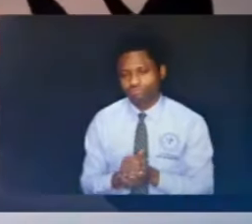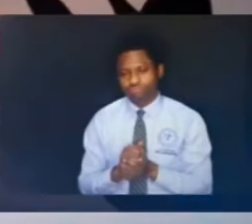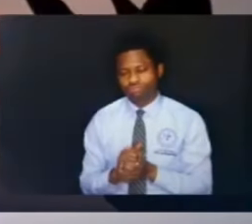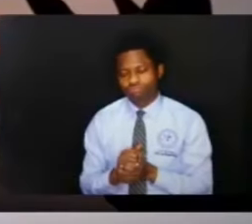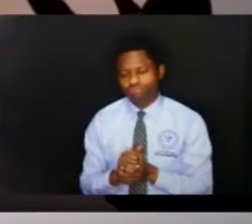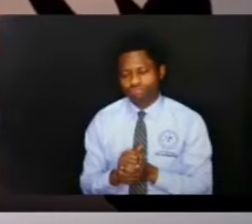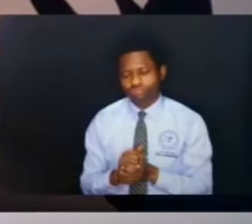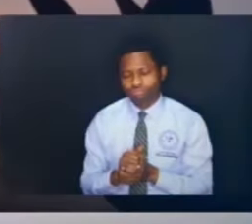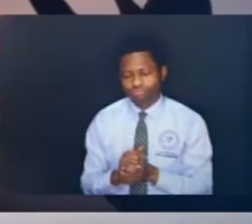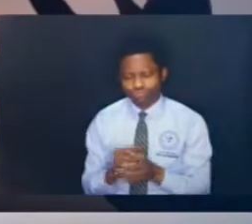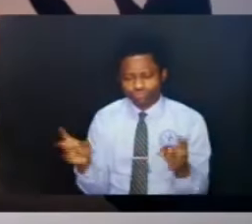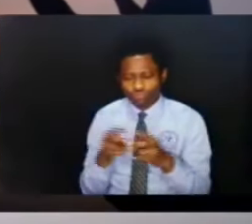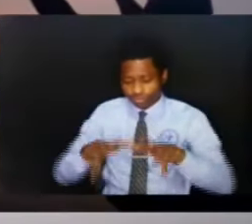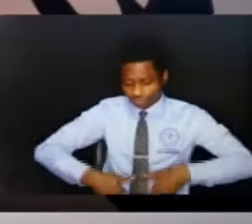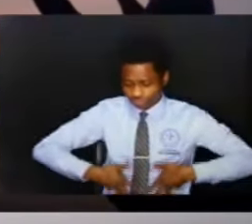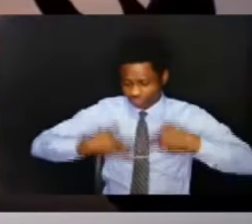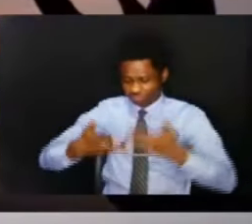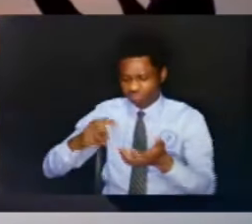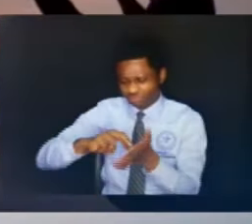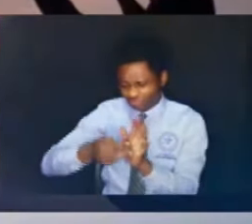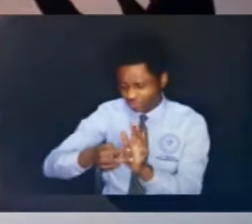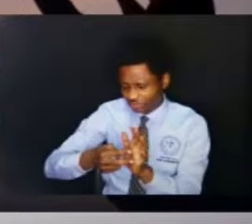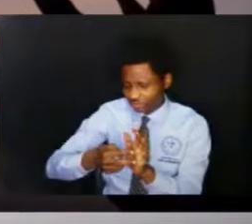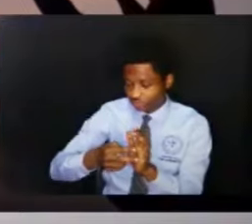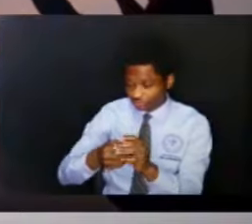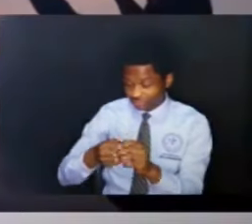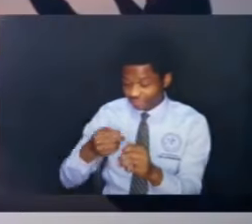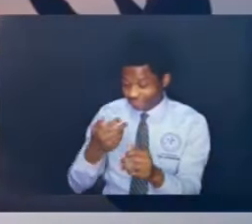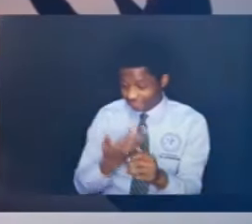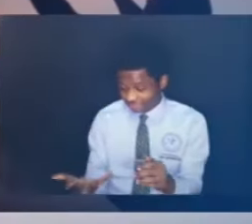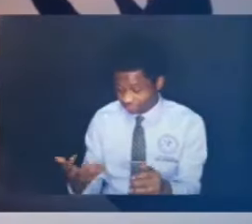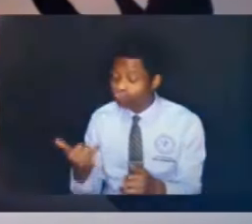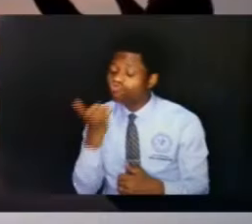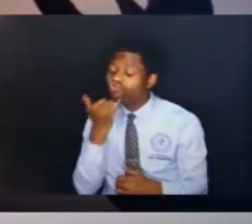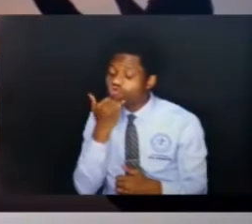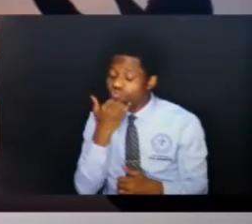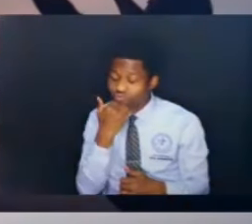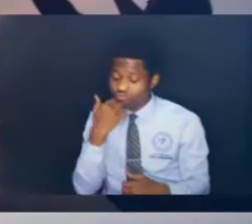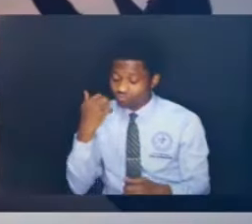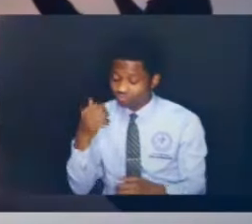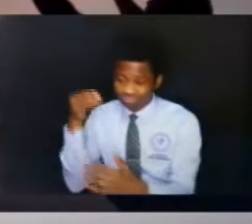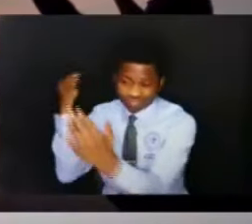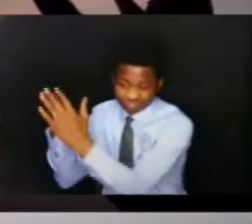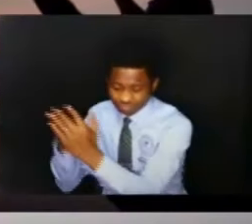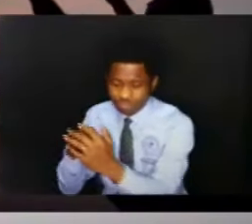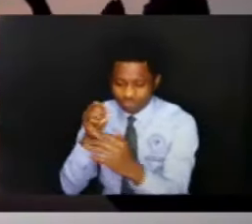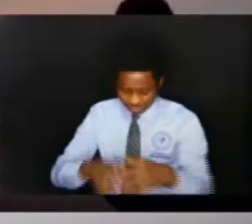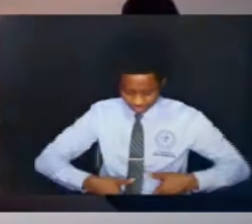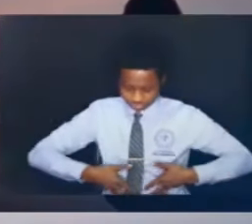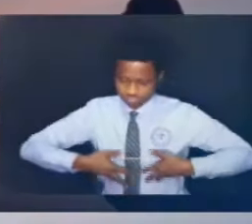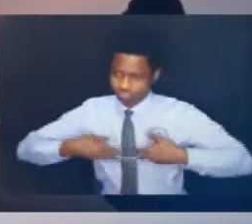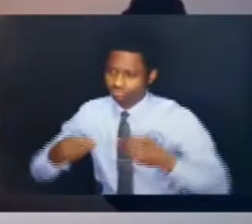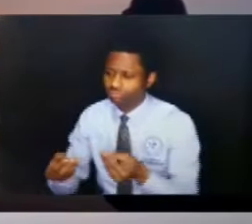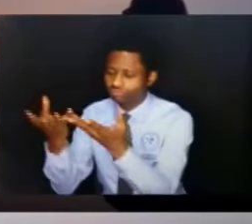se wo pemu aka no ene se wo ka bibi afri mu ana diye mu efa bibi a ye wo se obi eye